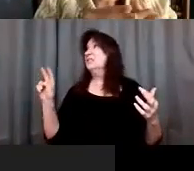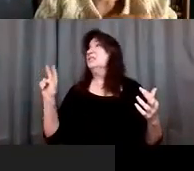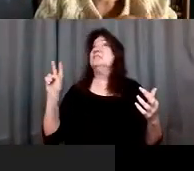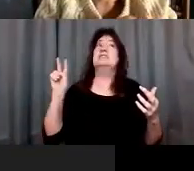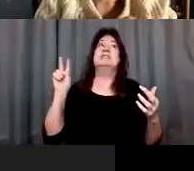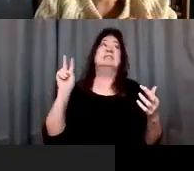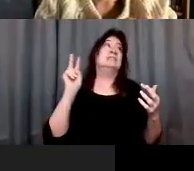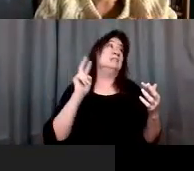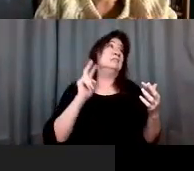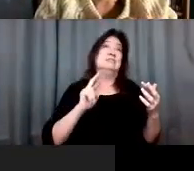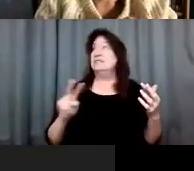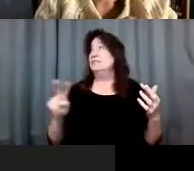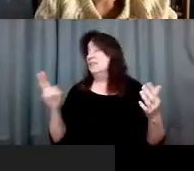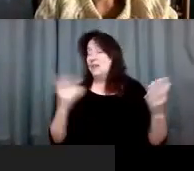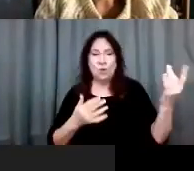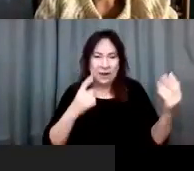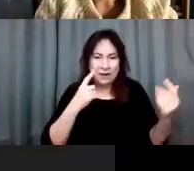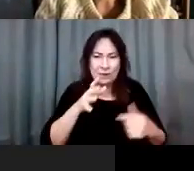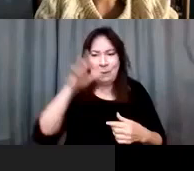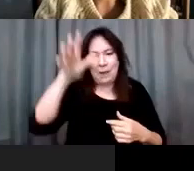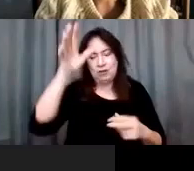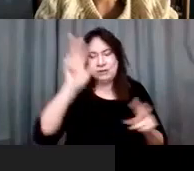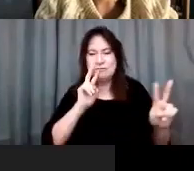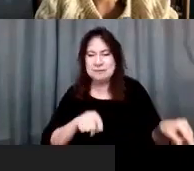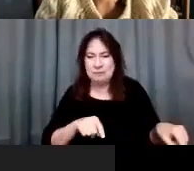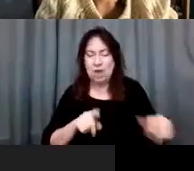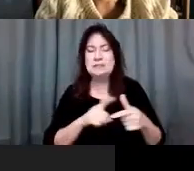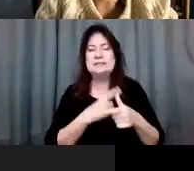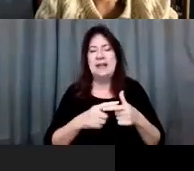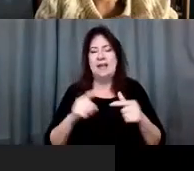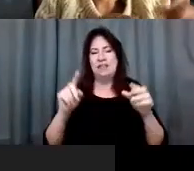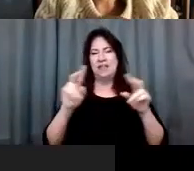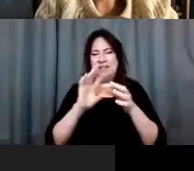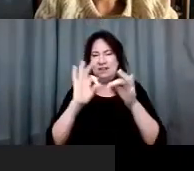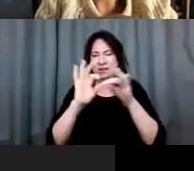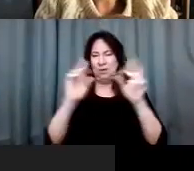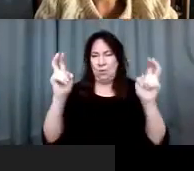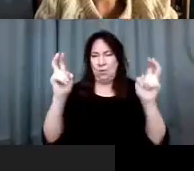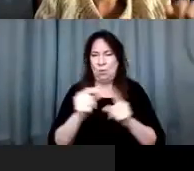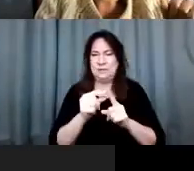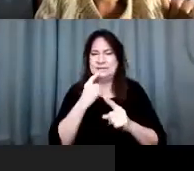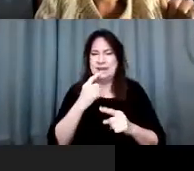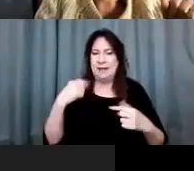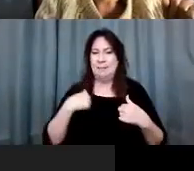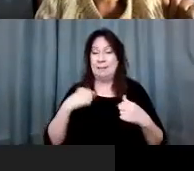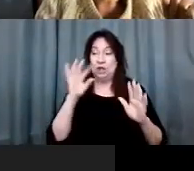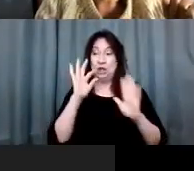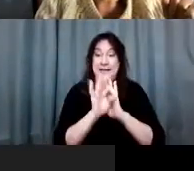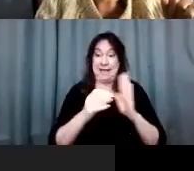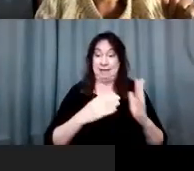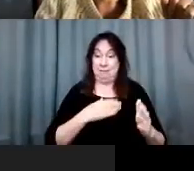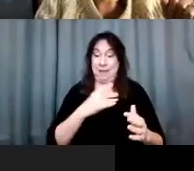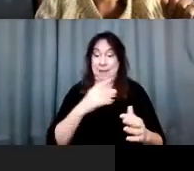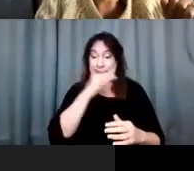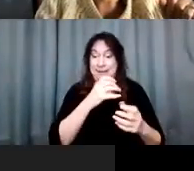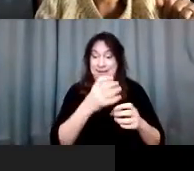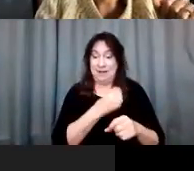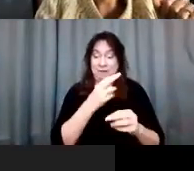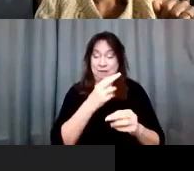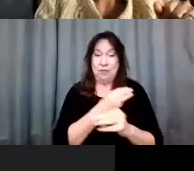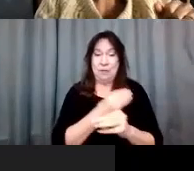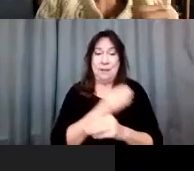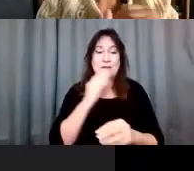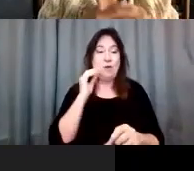of waiting for the parent's response. And the text at the top reads, me looking at the F my kid got for the math homework I